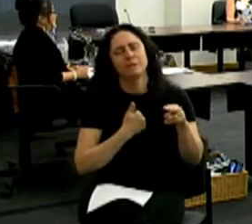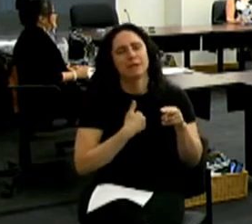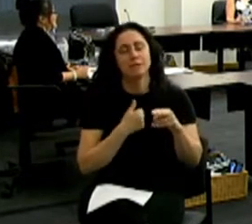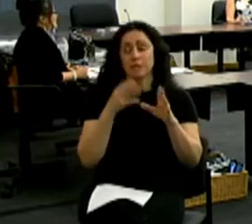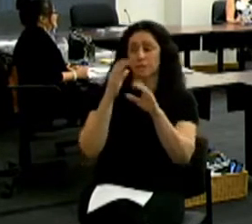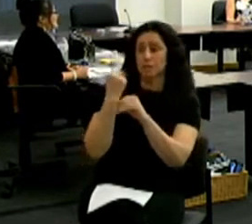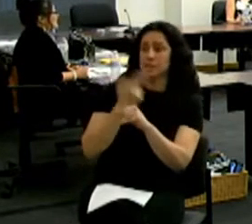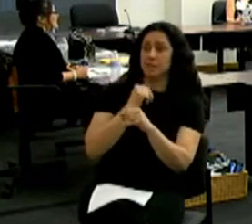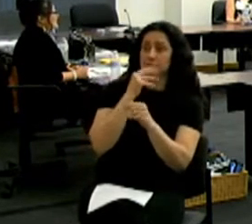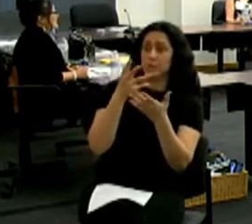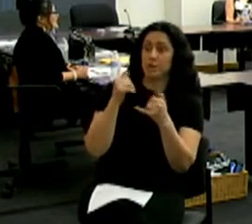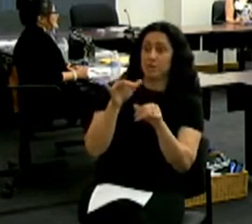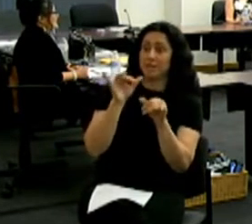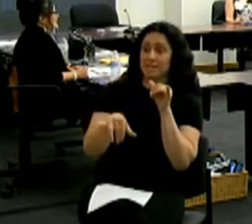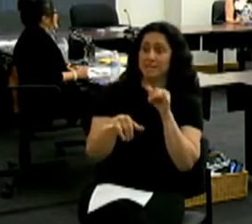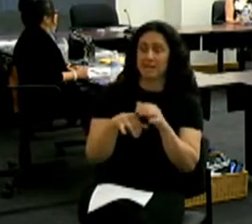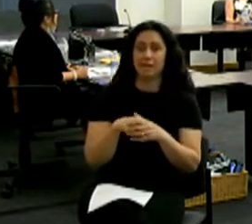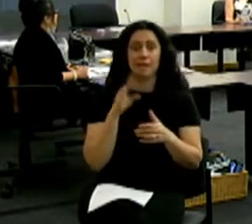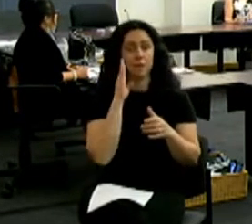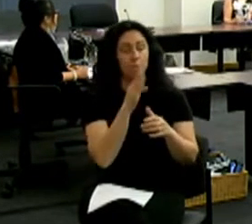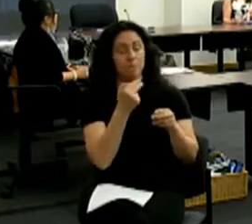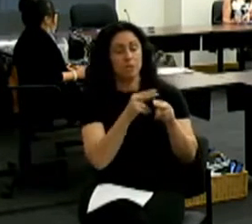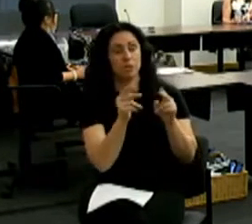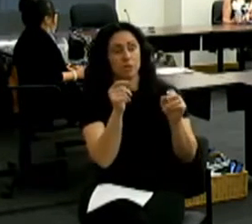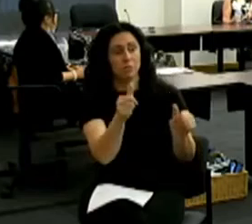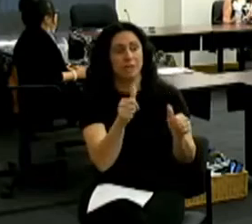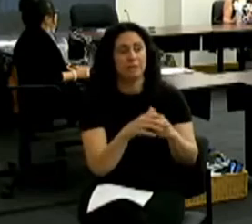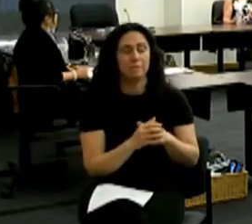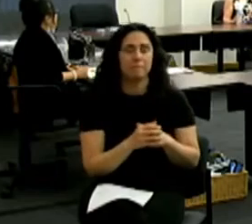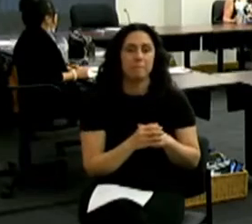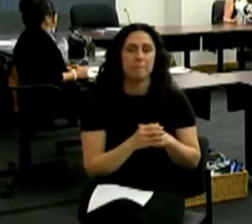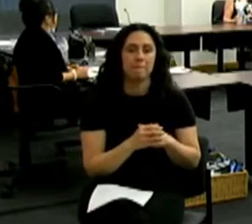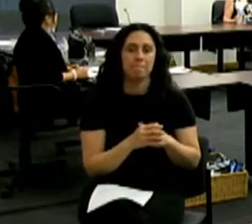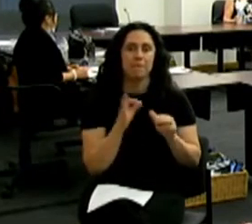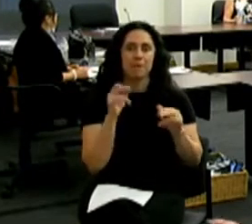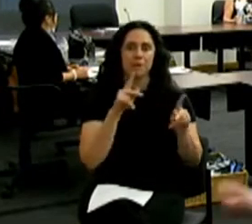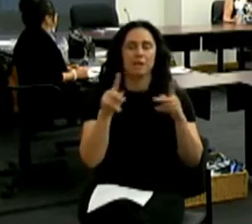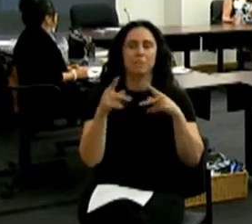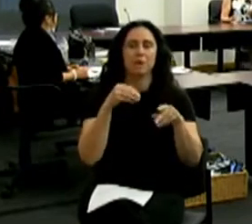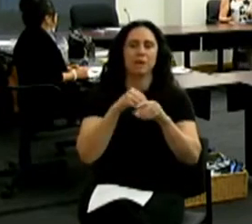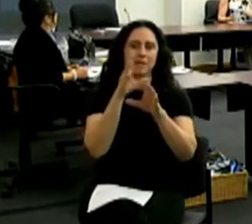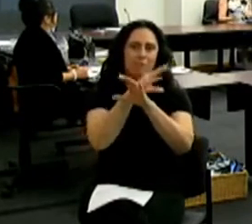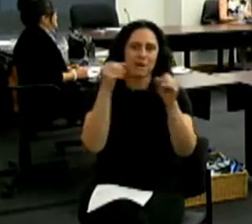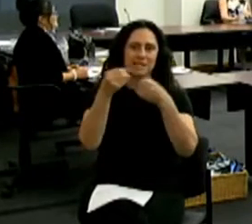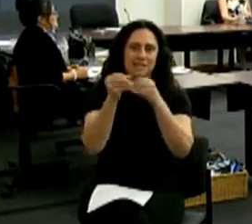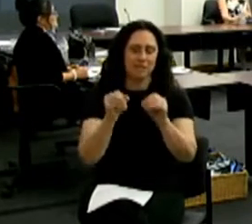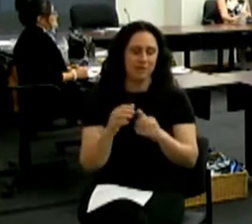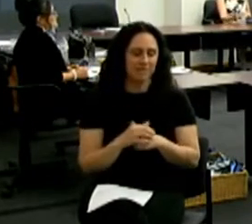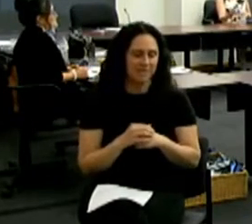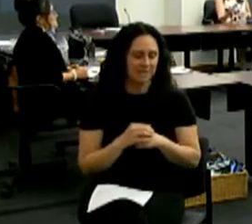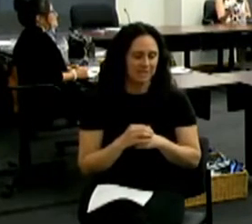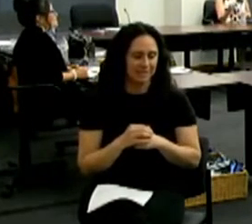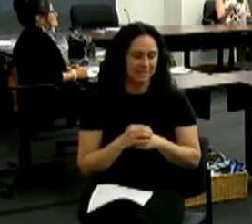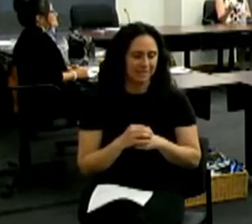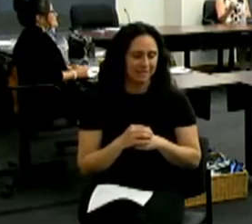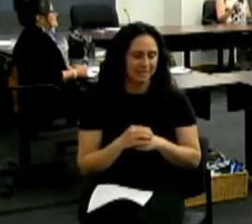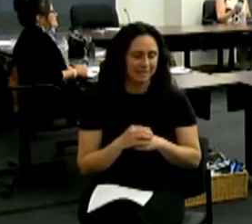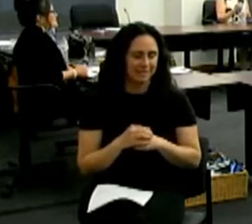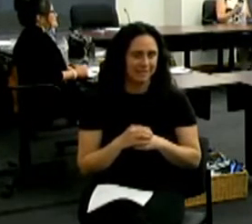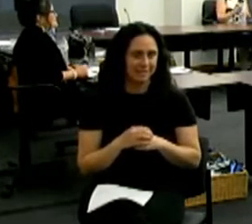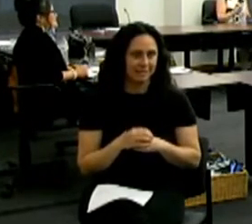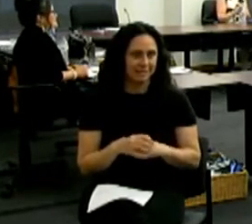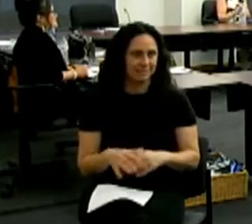okay? It'll be short and quick. Okay, party in the president's office. Can't wait till the AG reviews this